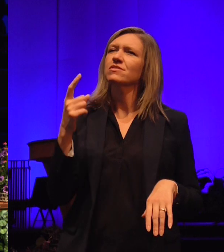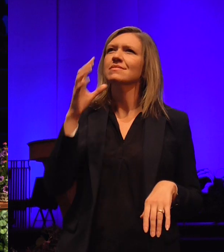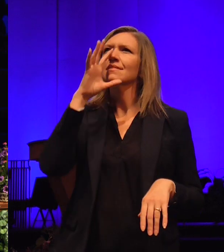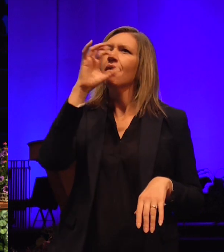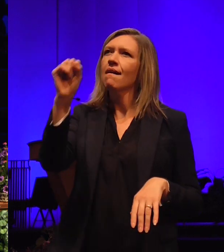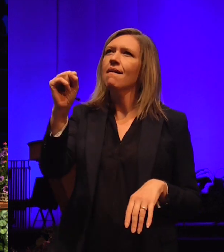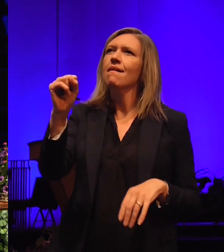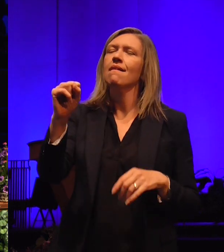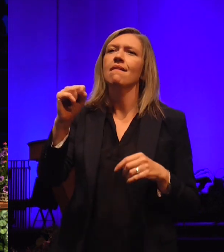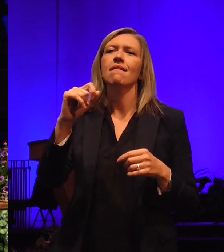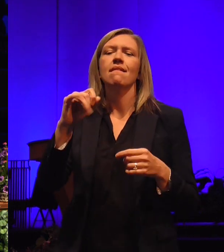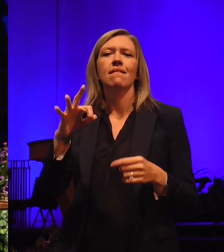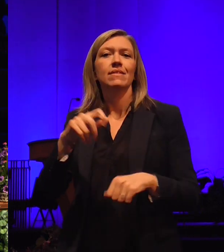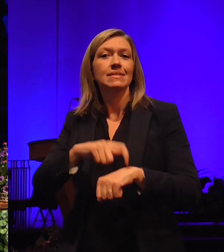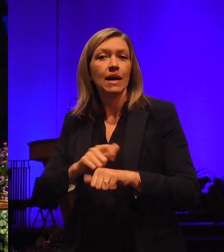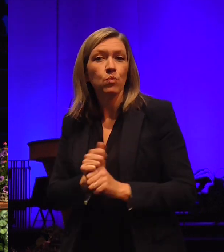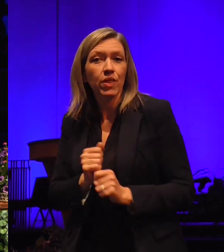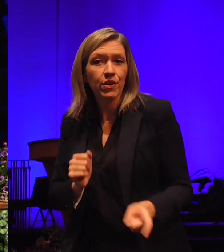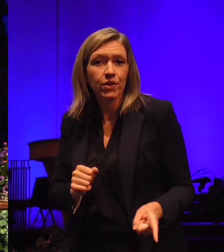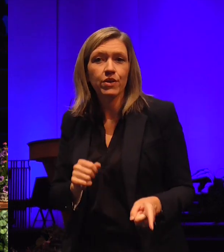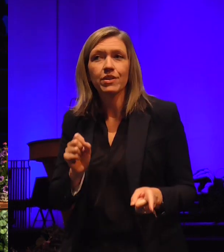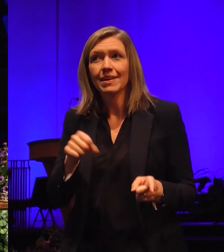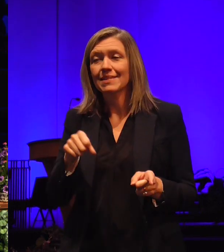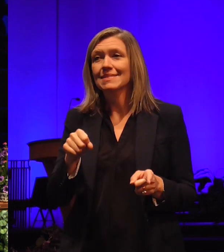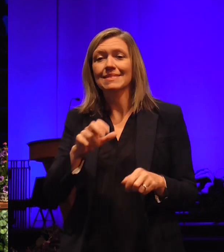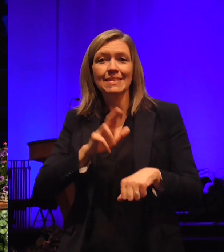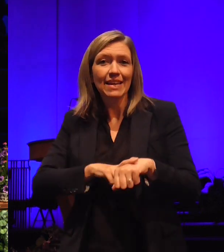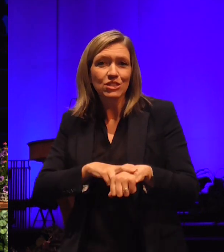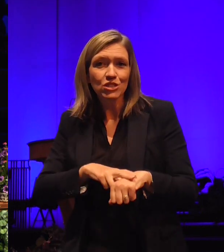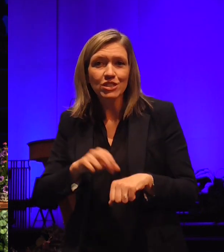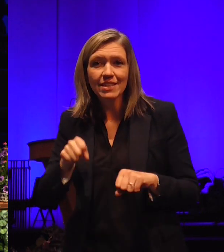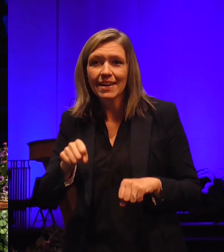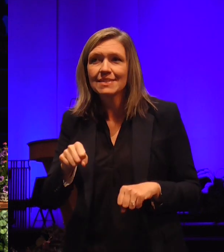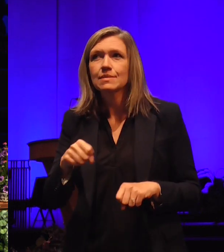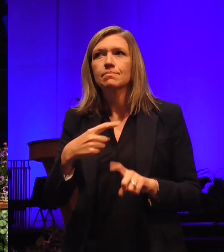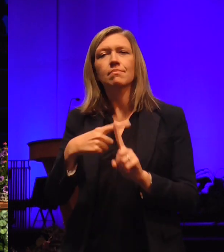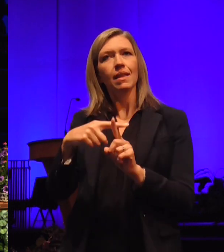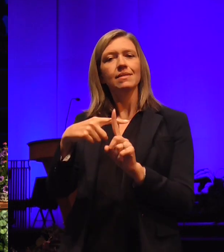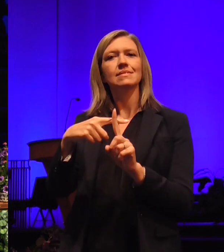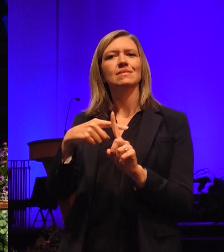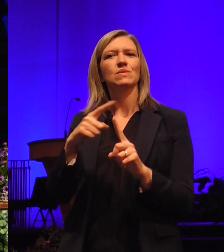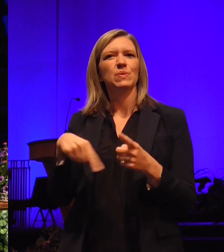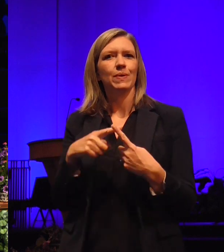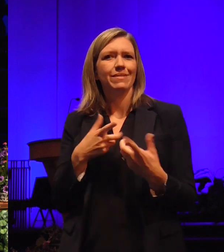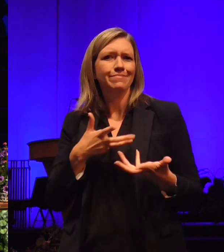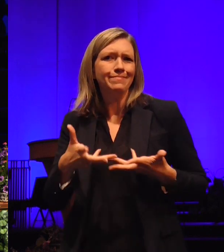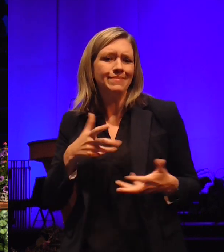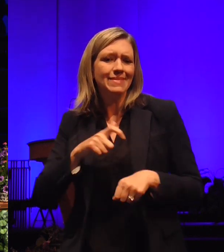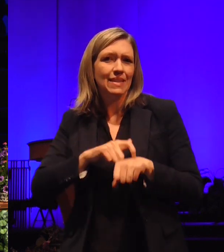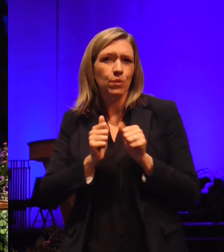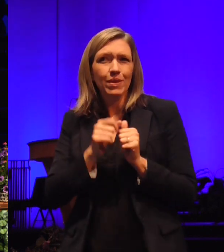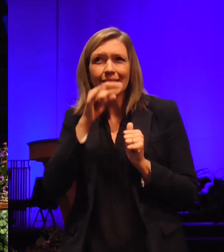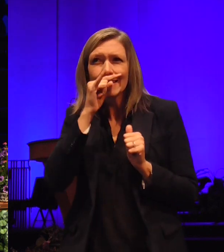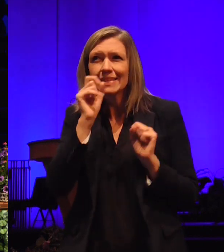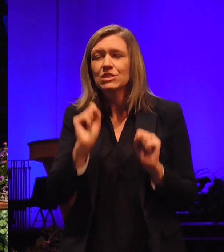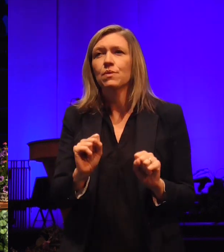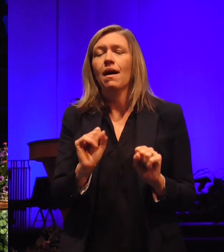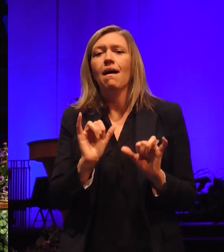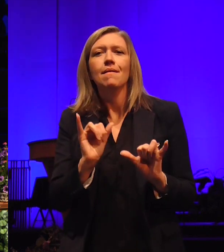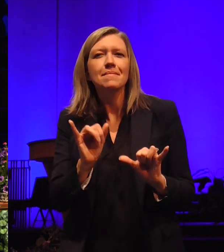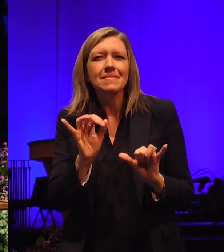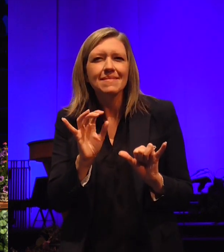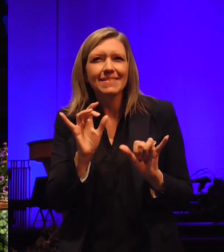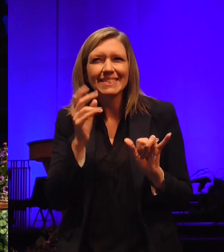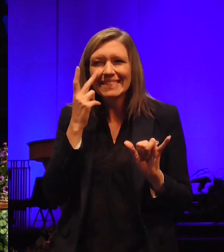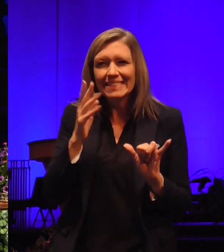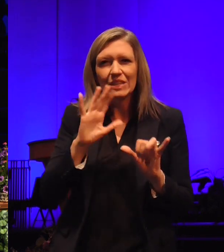of spending time with her and being in nature, but as we know, when we spend time with kids, you can get those glimpses and those experiences of